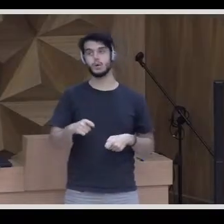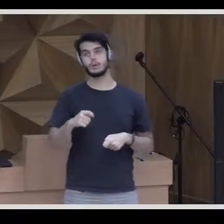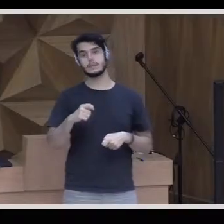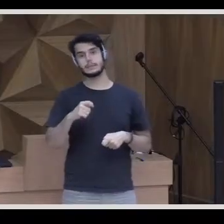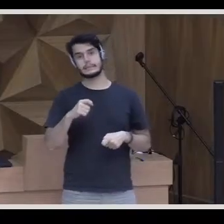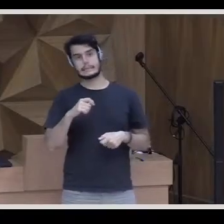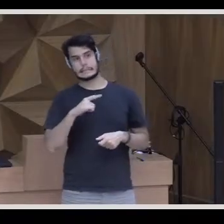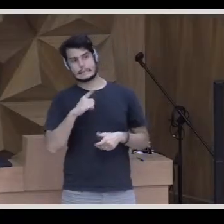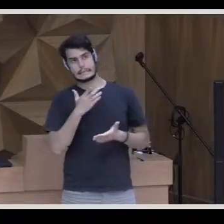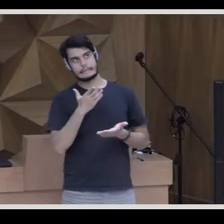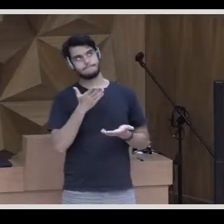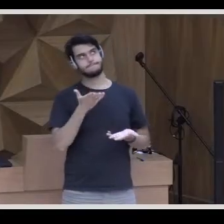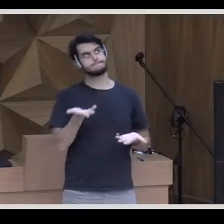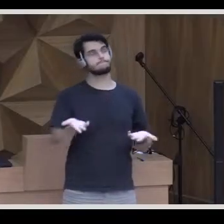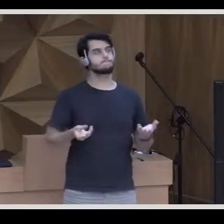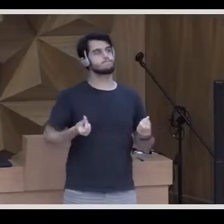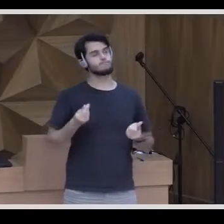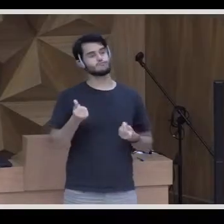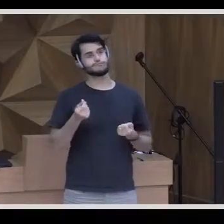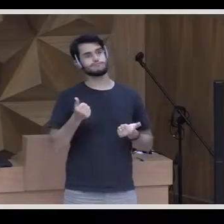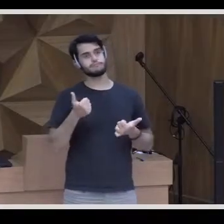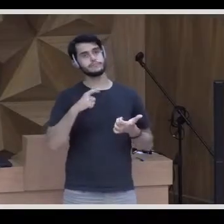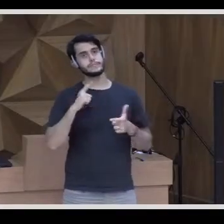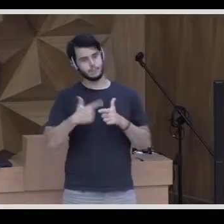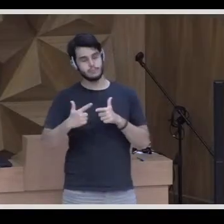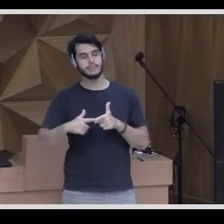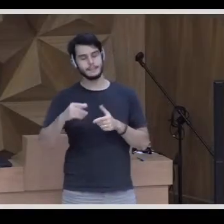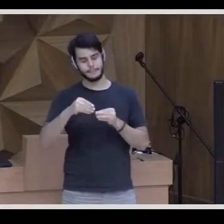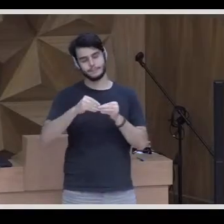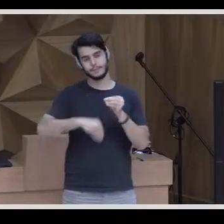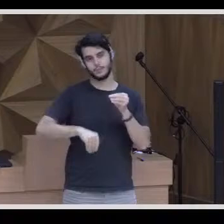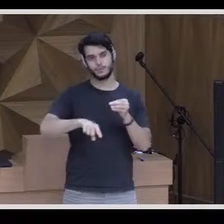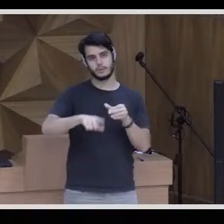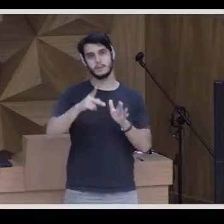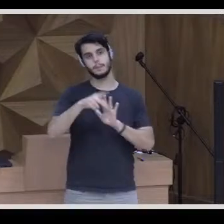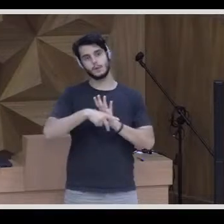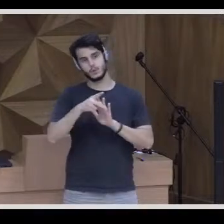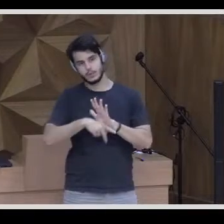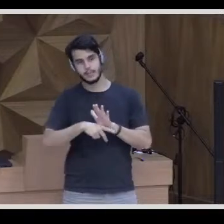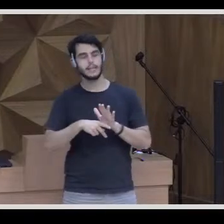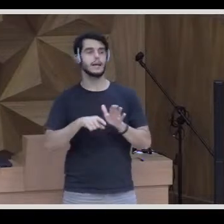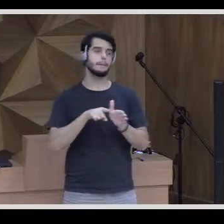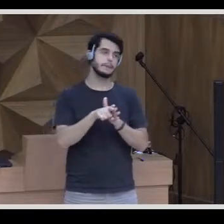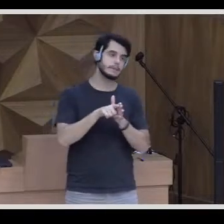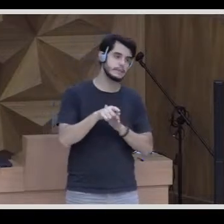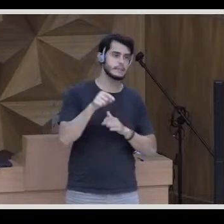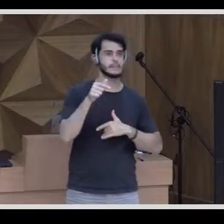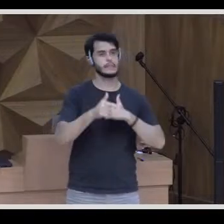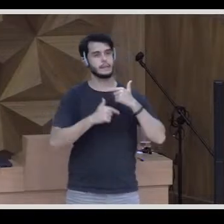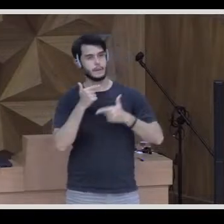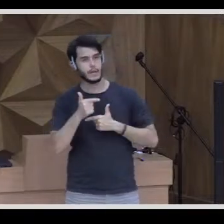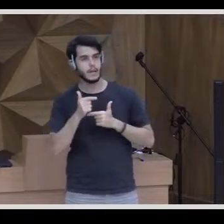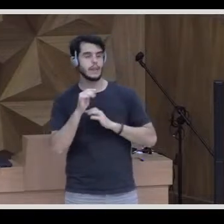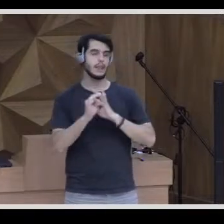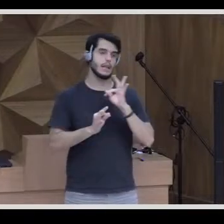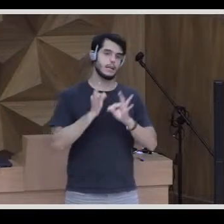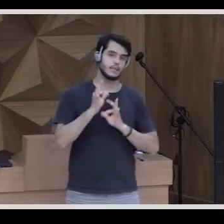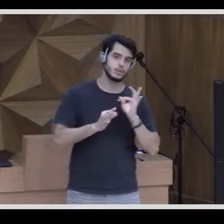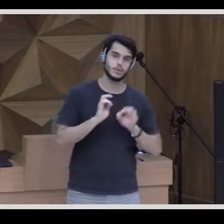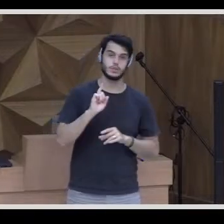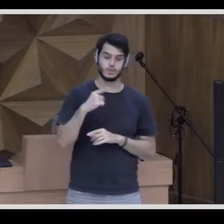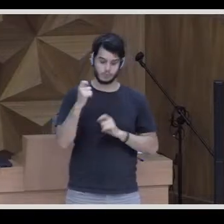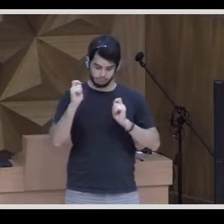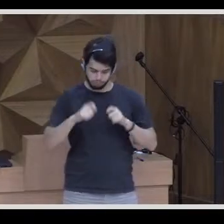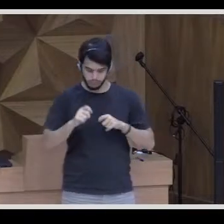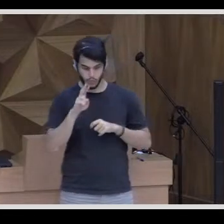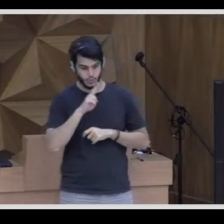to do. And then the question was, well, how do we begin thinking about how to address those? So the first one, and the